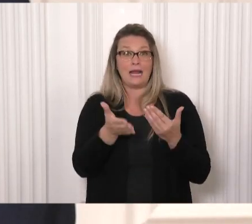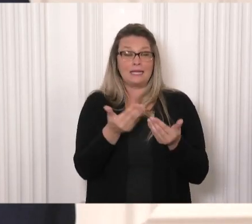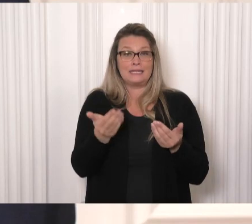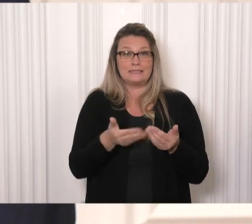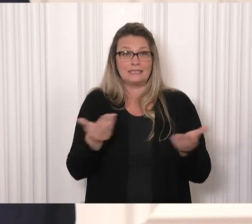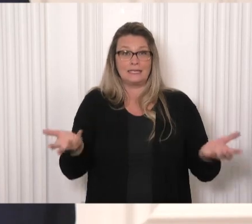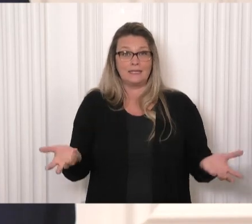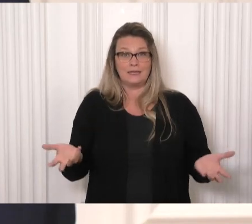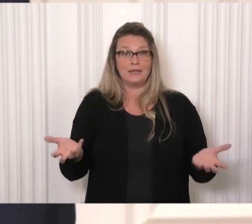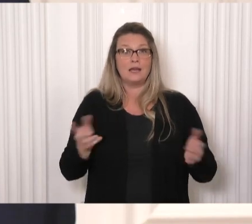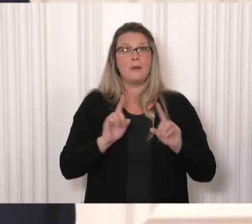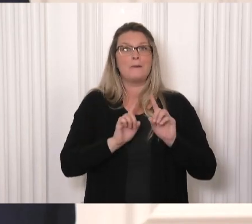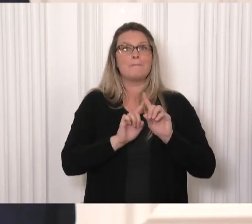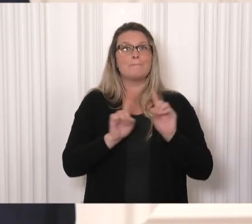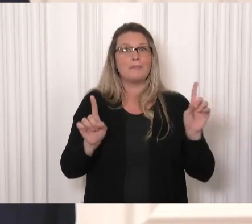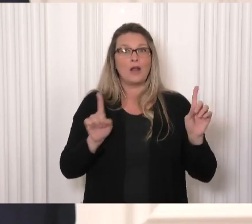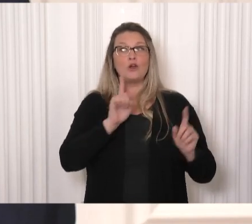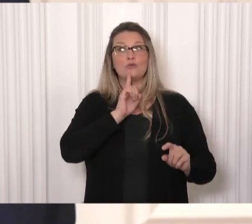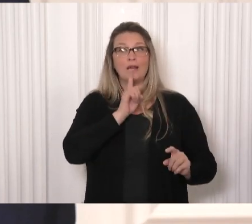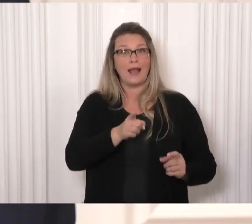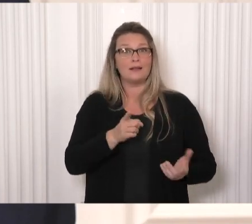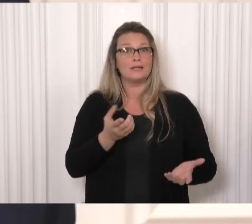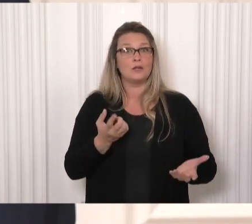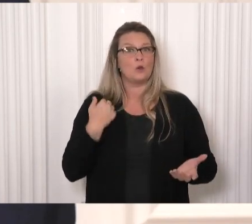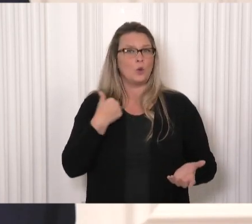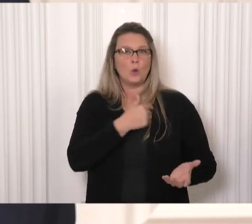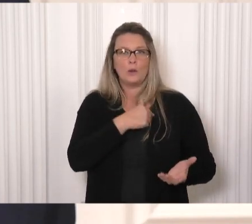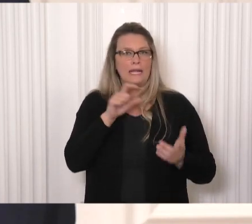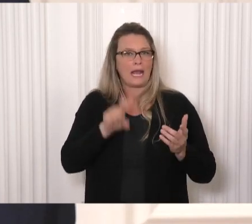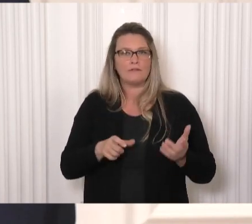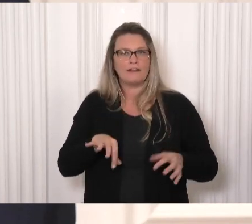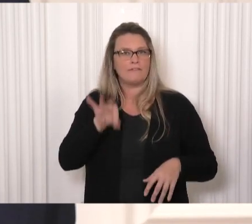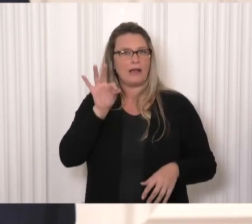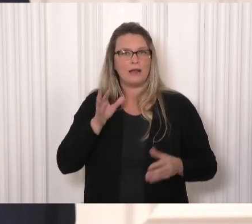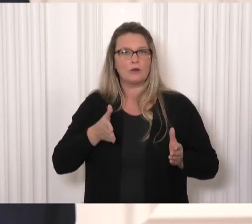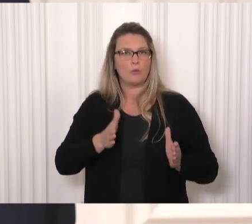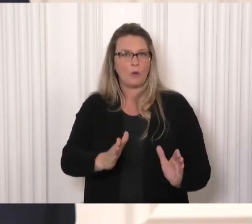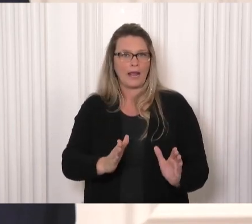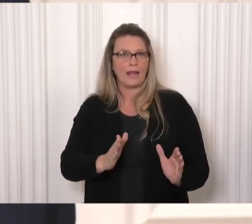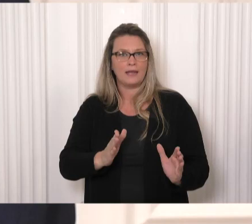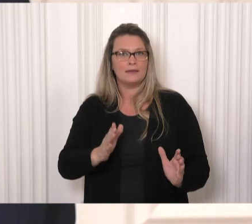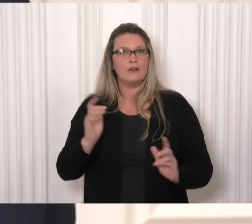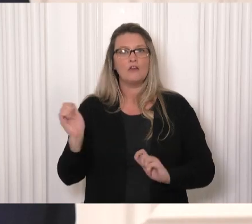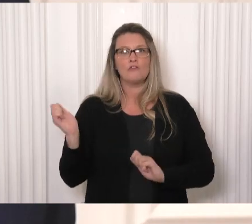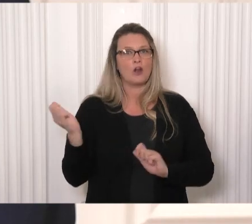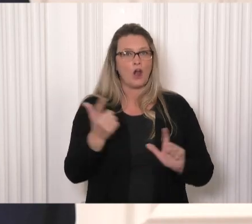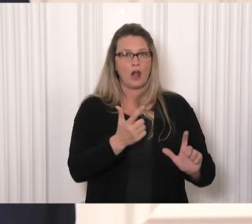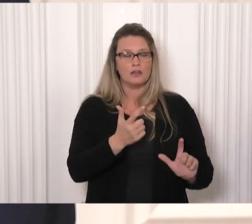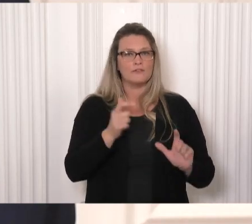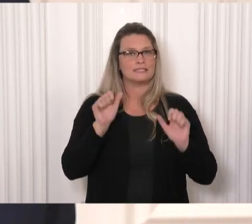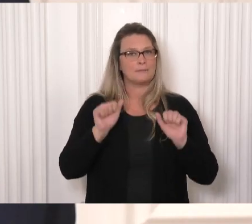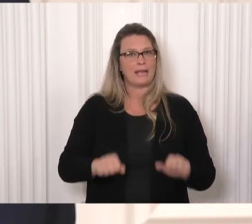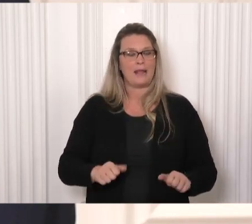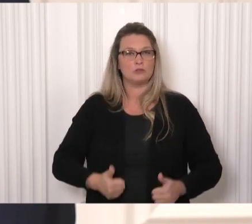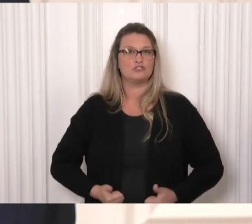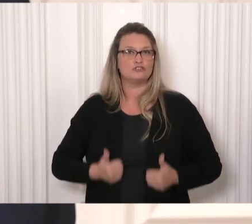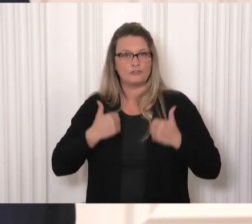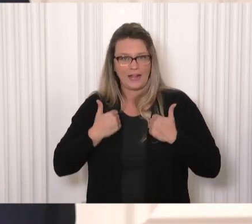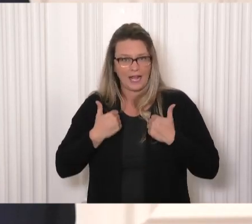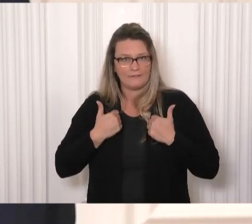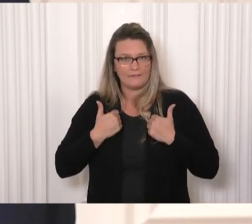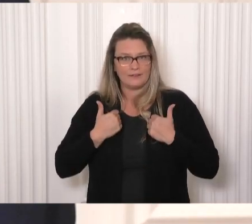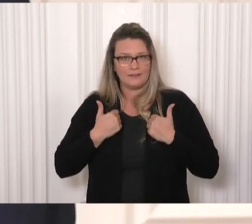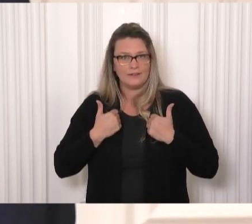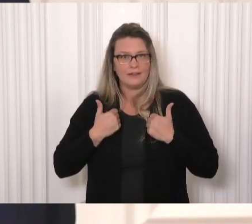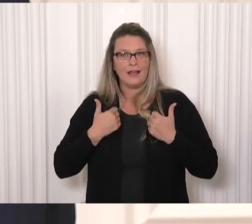but the reality is we've got to find a way for all of us to be able to survive.